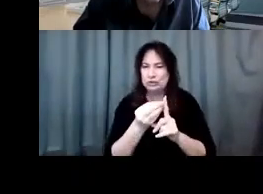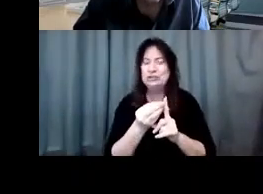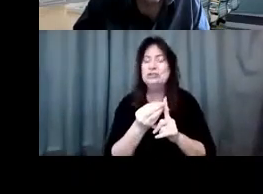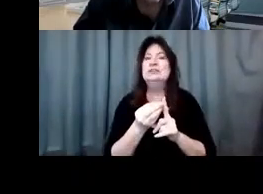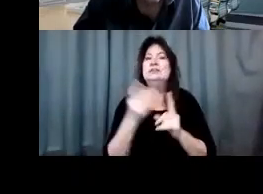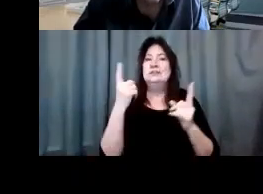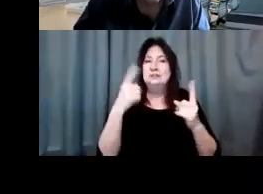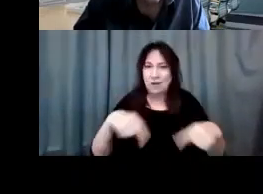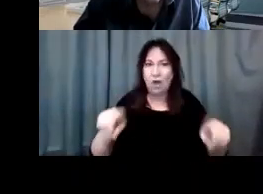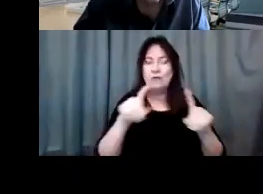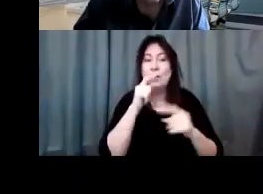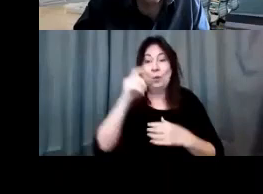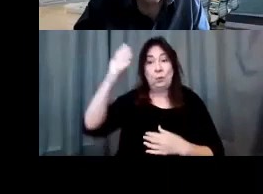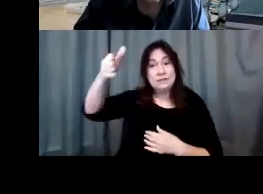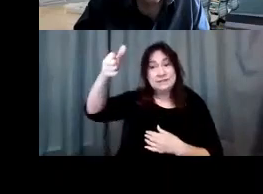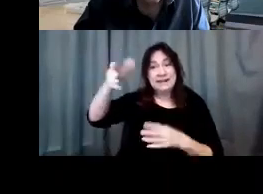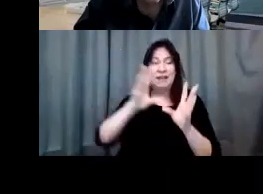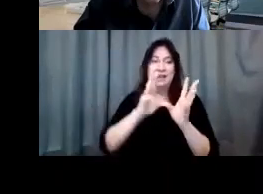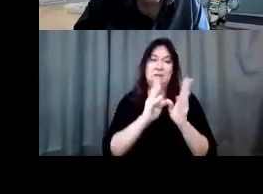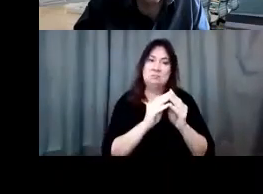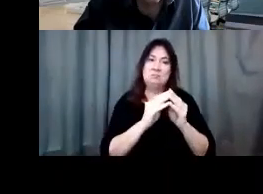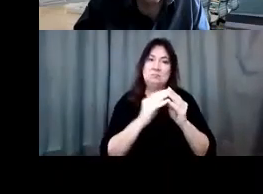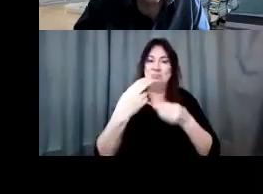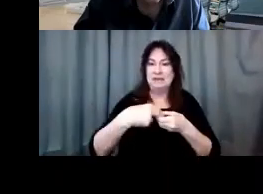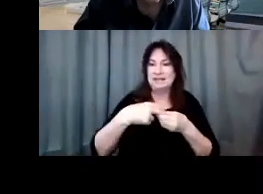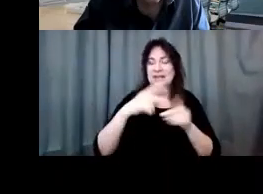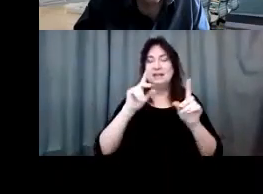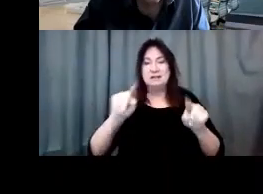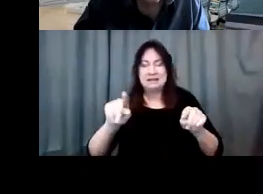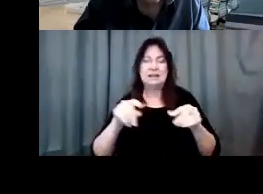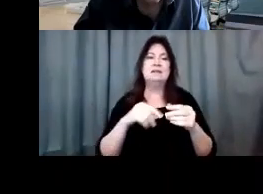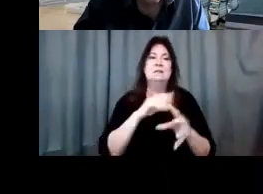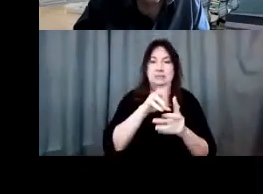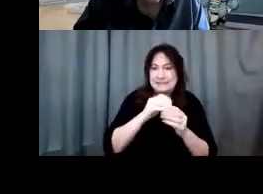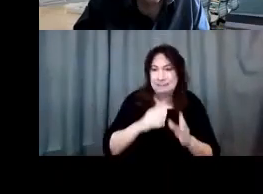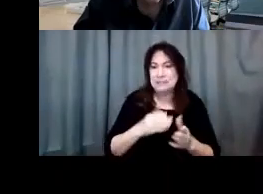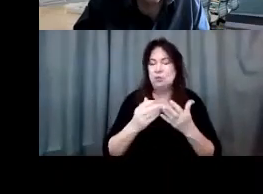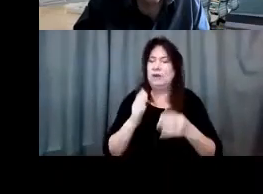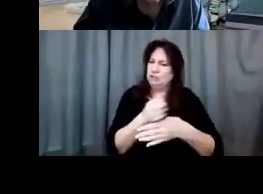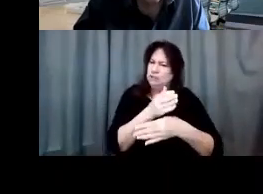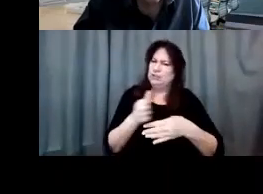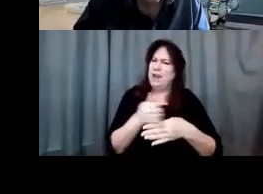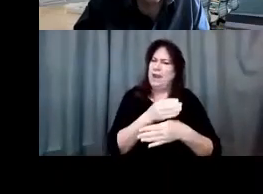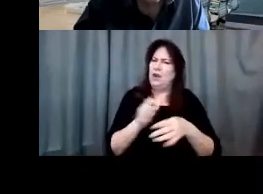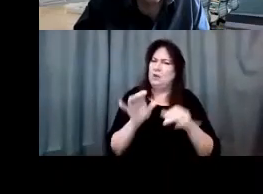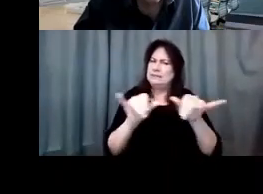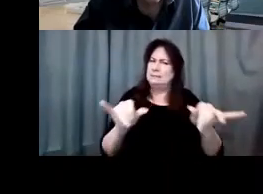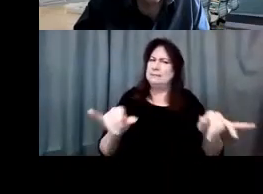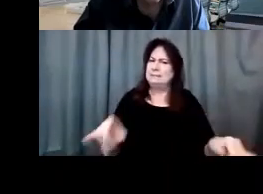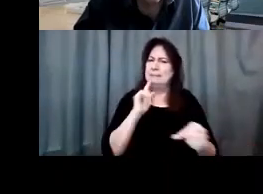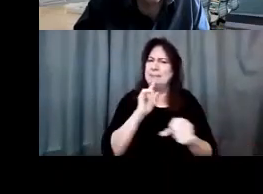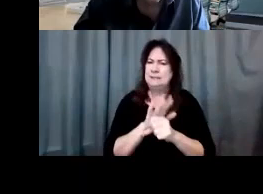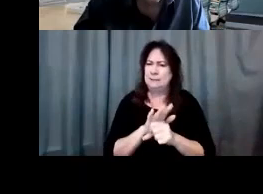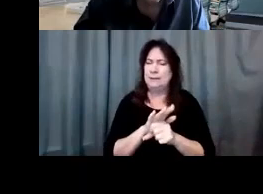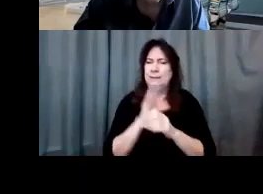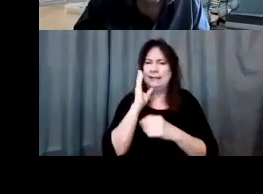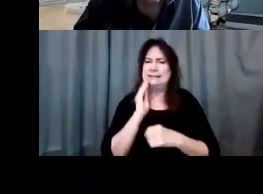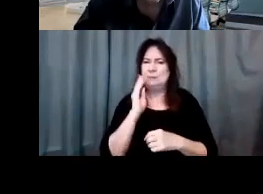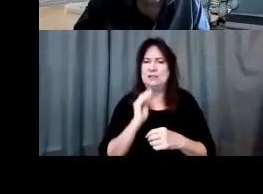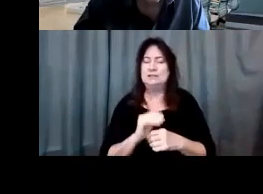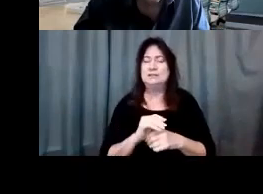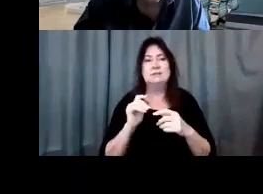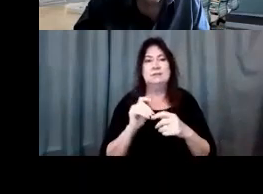those who are delivering the meeting, presenting or attending, to share in that commitment and that experience. And there's lots